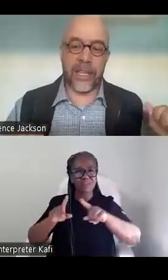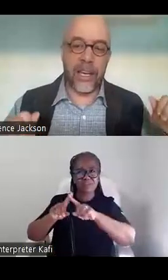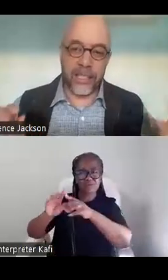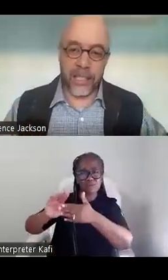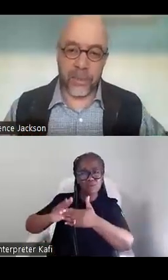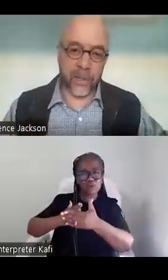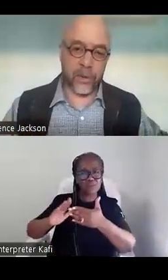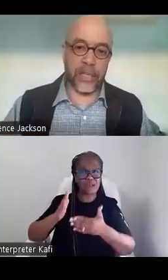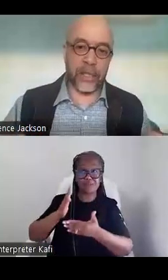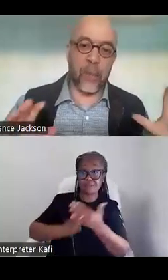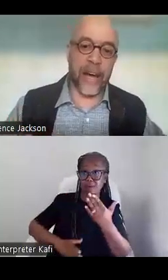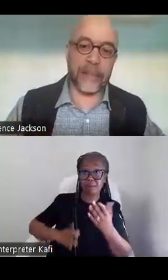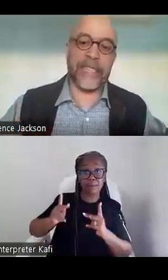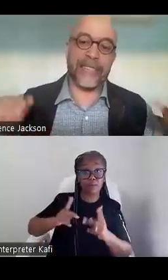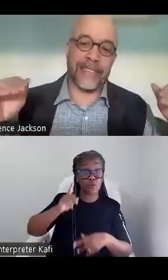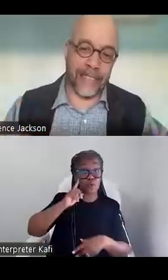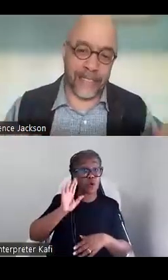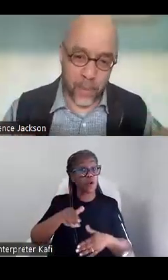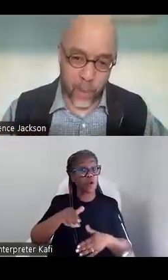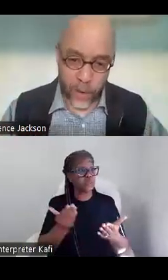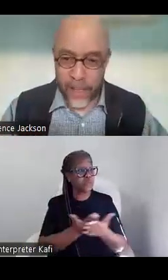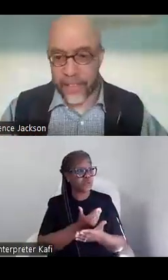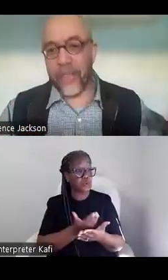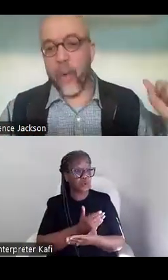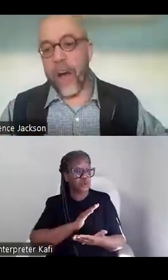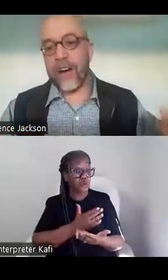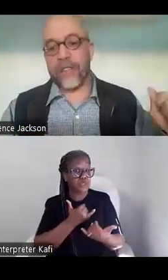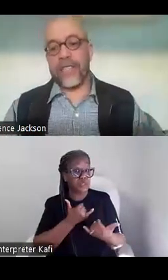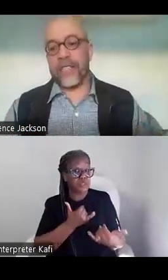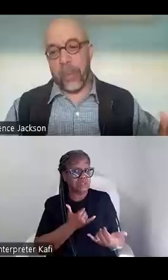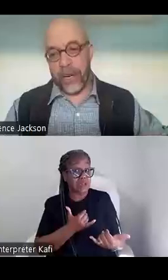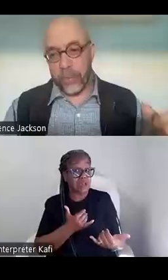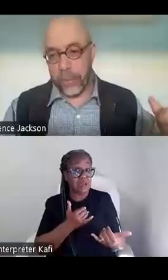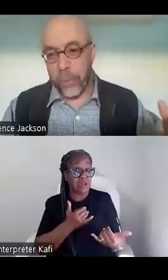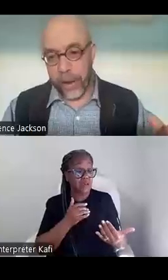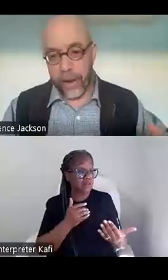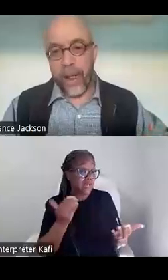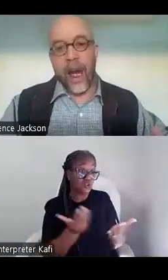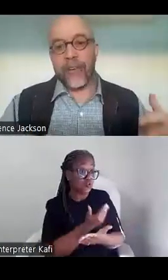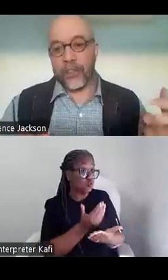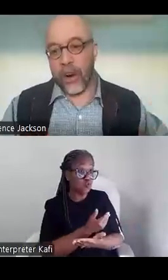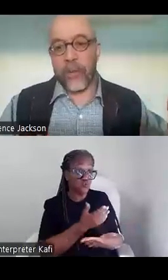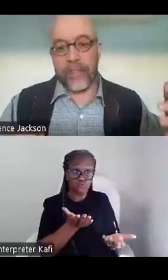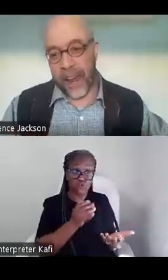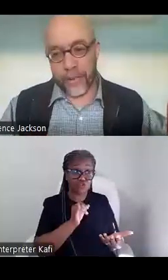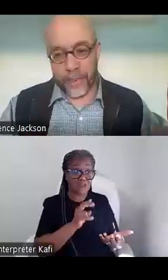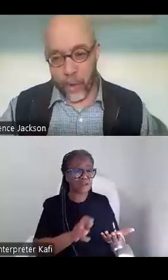is centuries old, and at the bottom, it is nothing more than the wild, syncopated boompa of a drum of the African wild